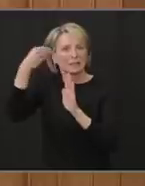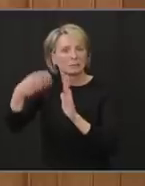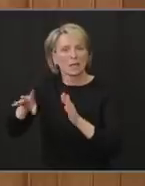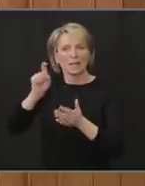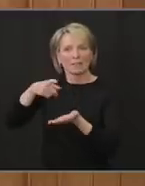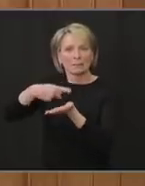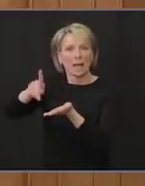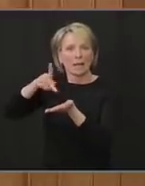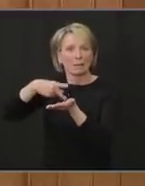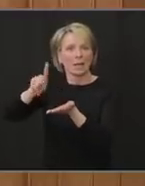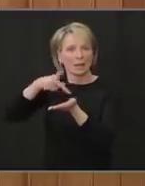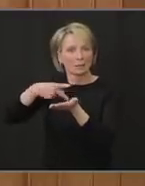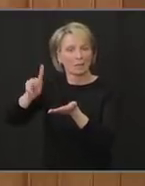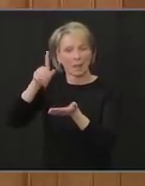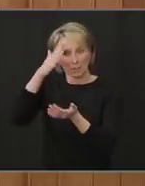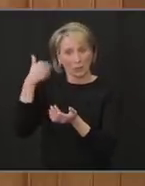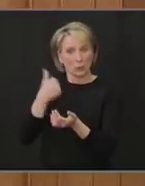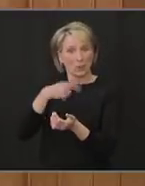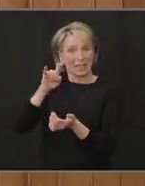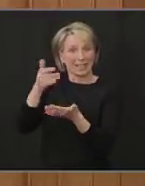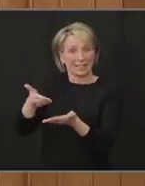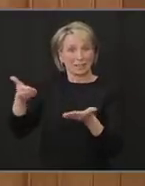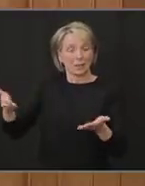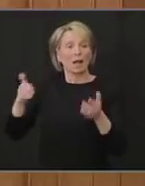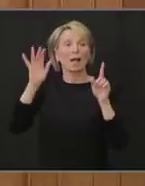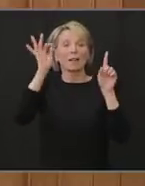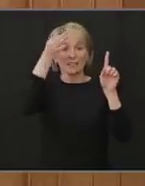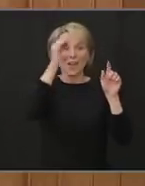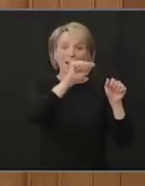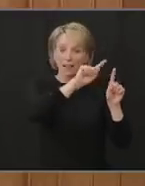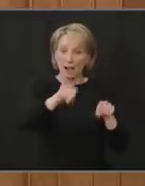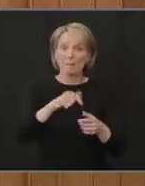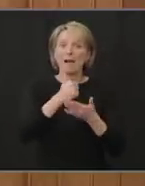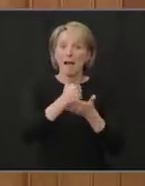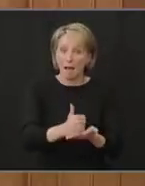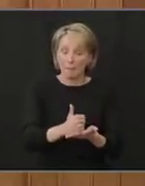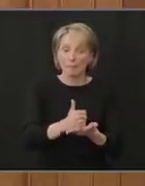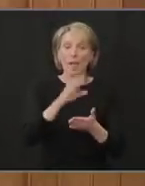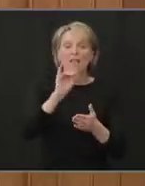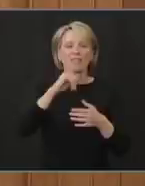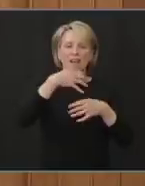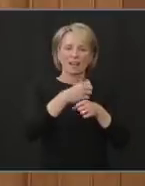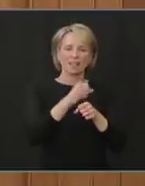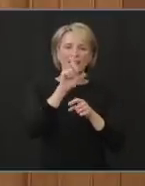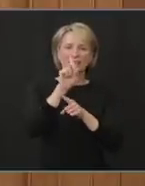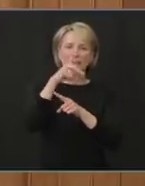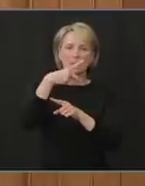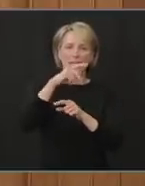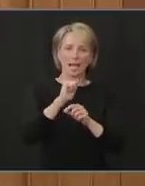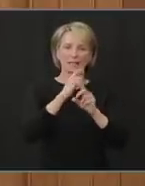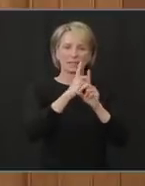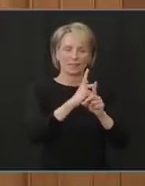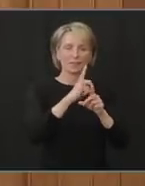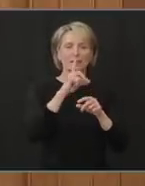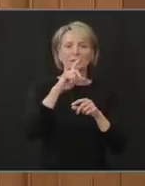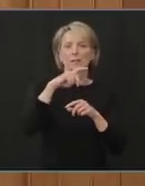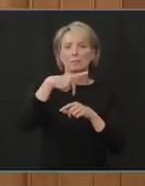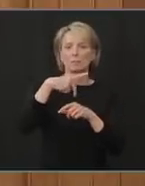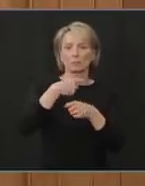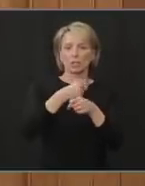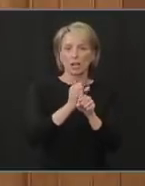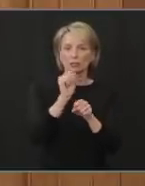can step in and correct for that. And the DPA allows you to take control of the manufacturing